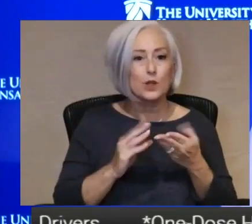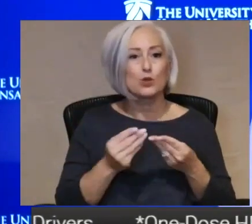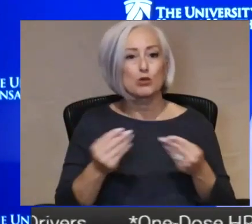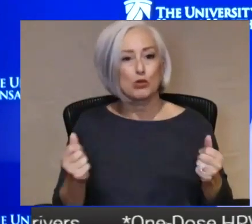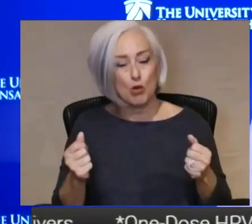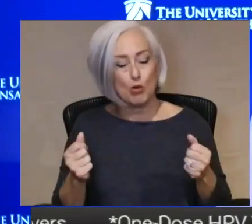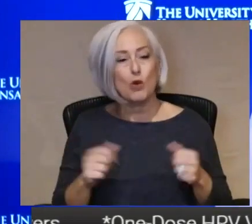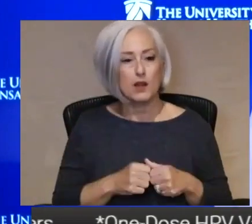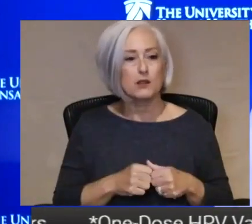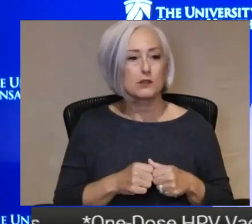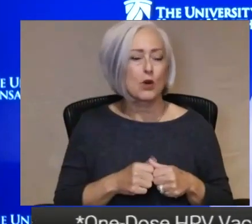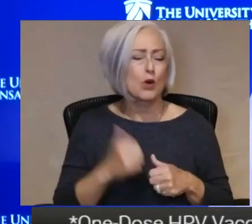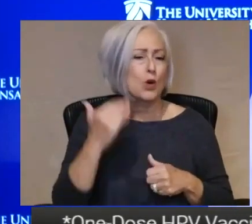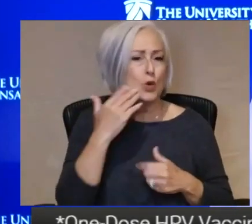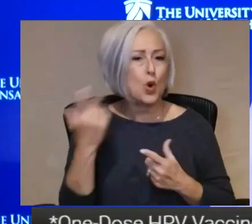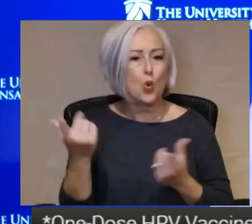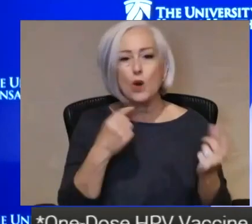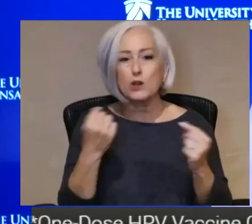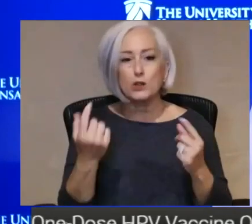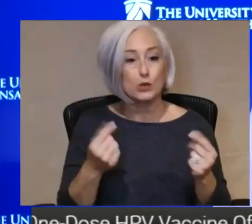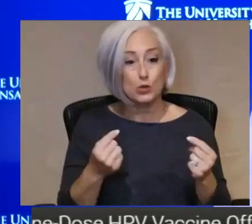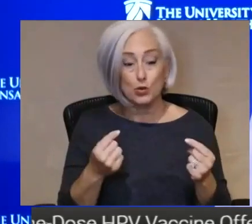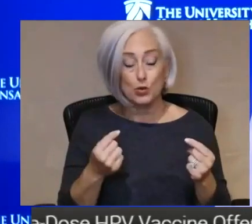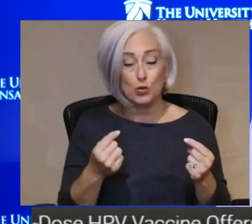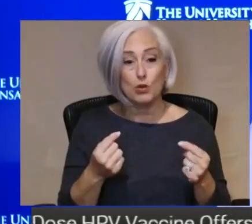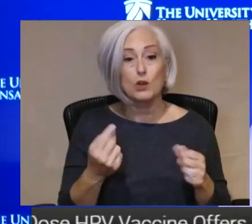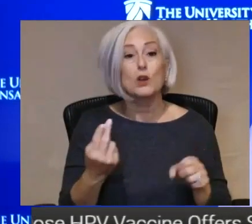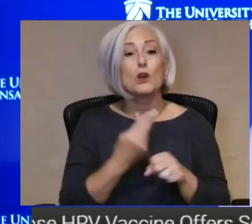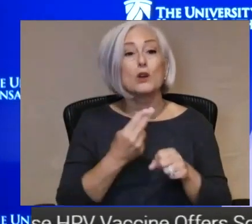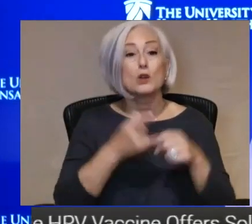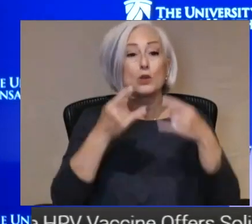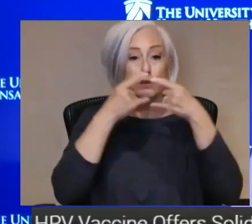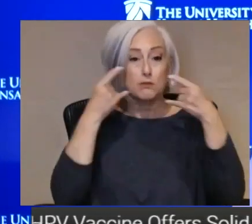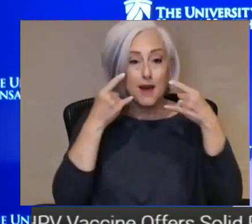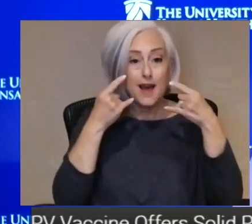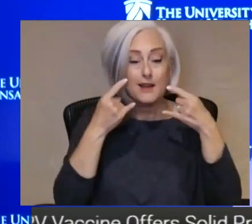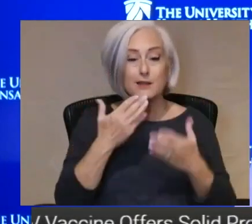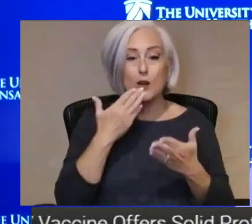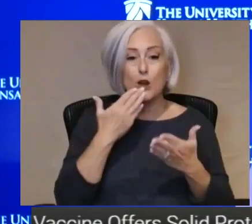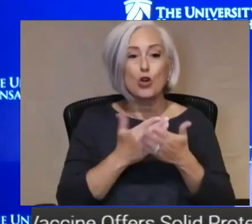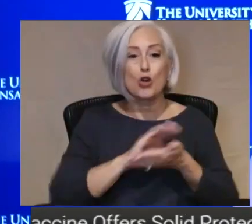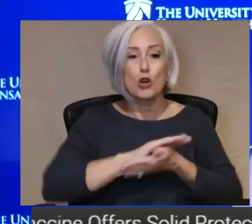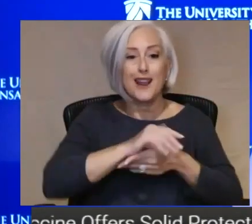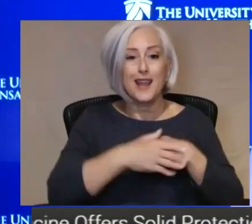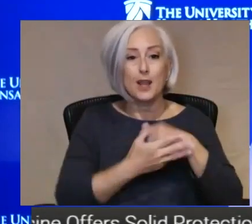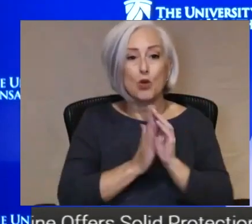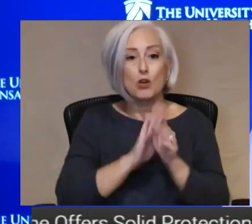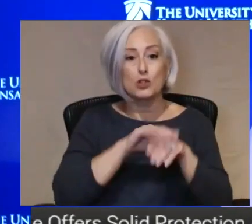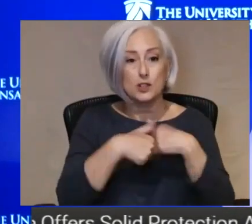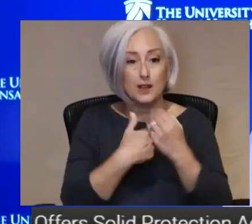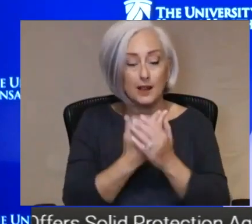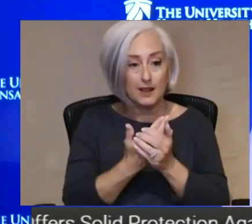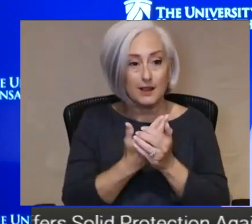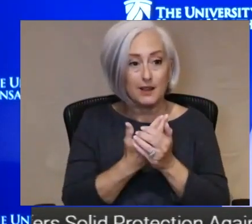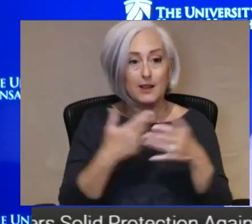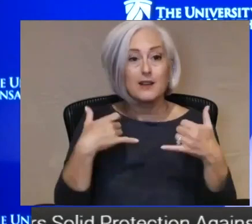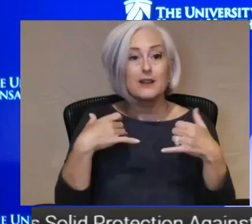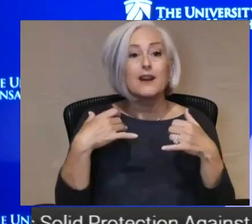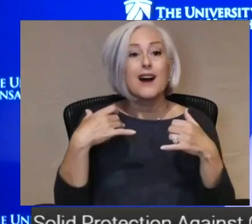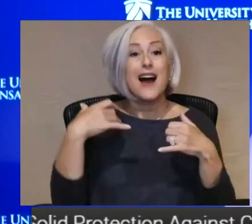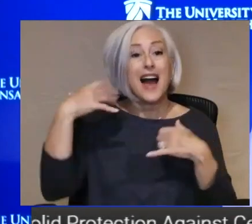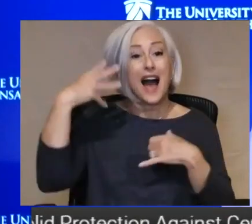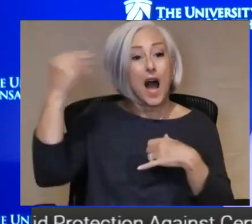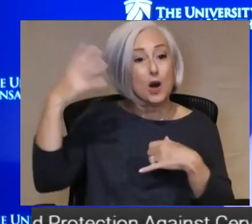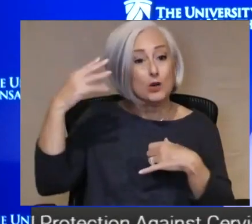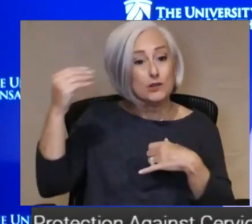simple. Wear your mask, do good, adequate hand hygiene, be outdoors, stay distance if you can. All of those things will